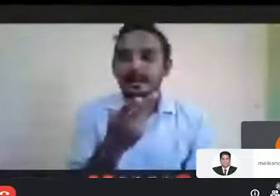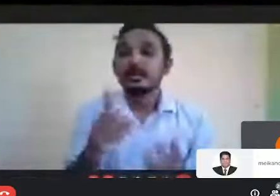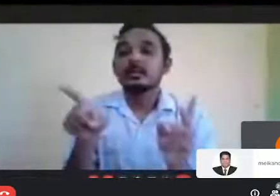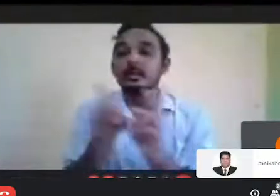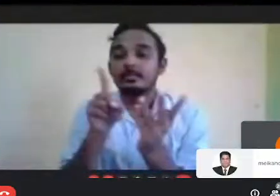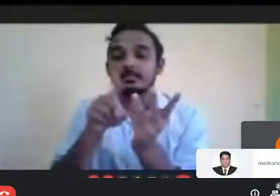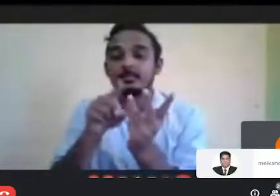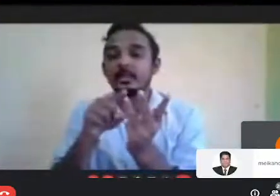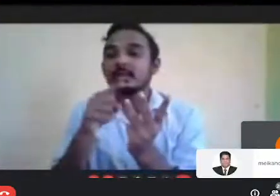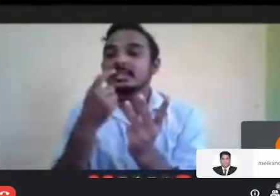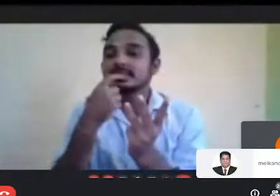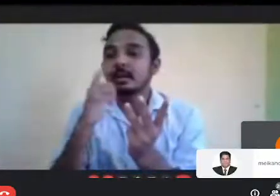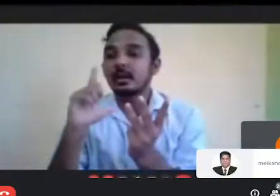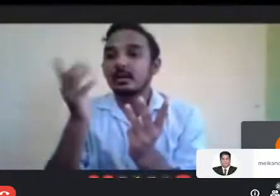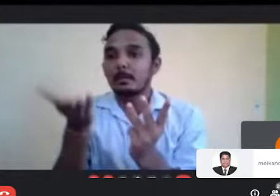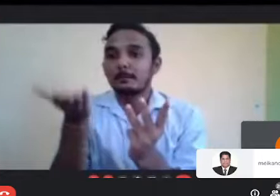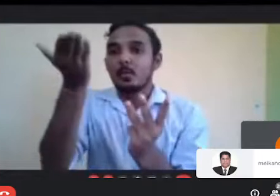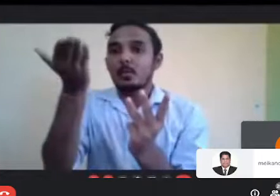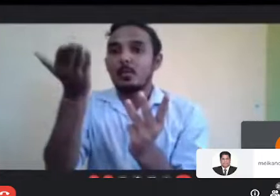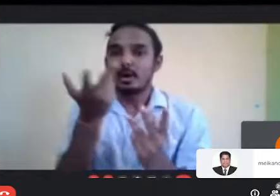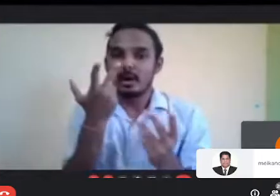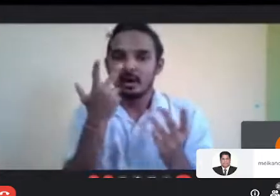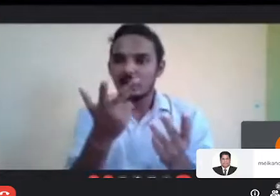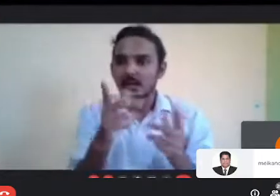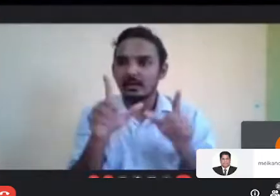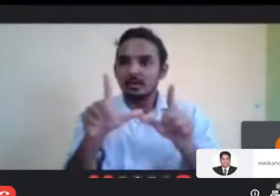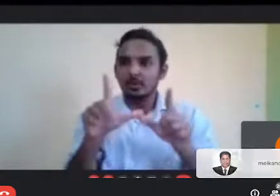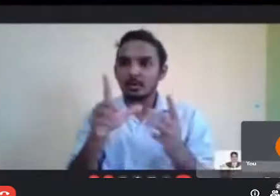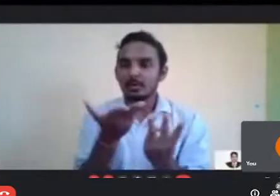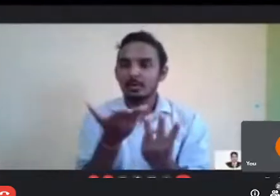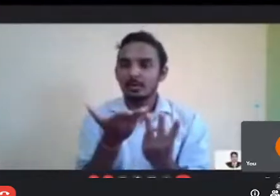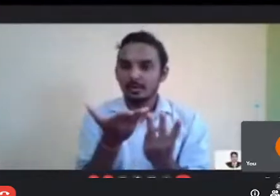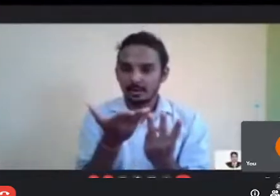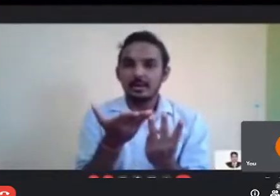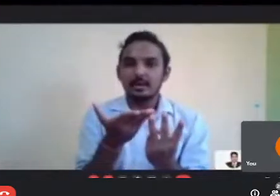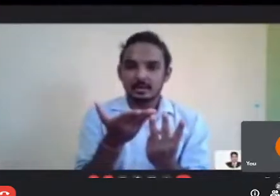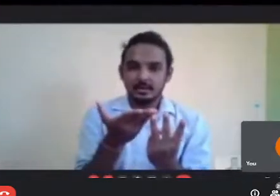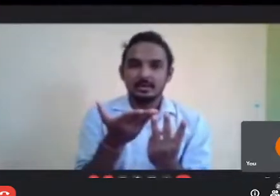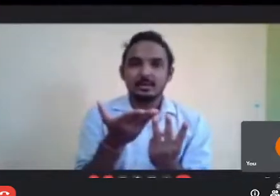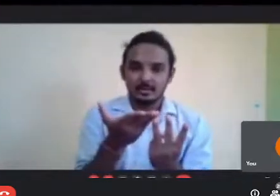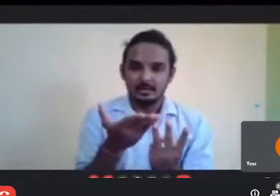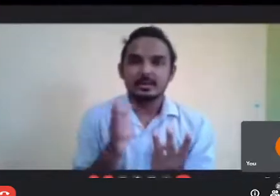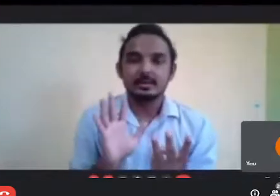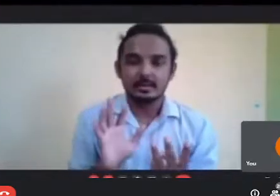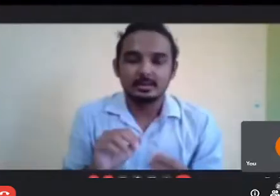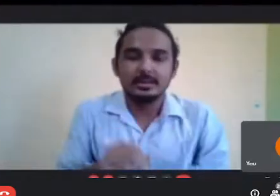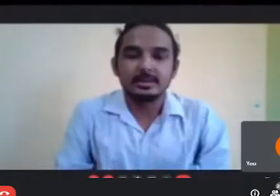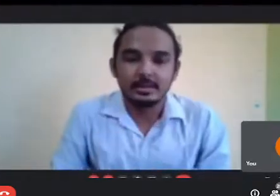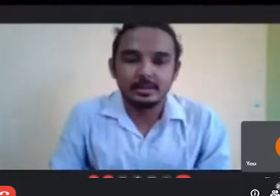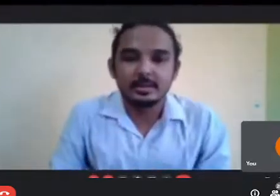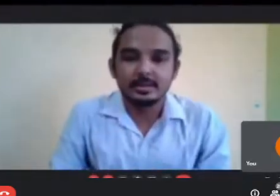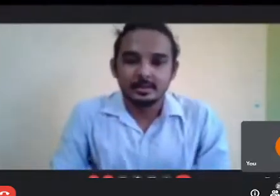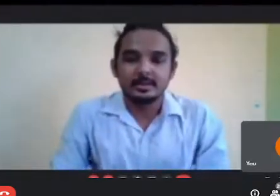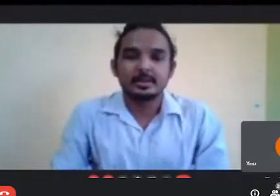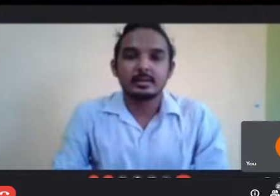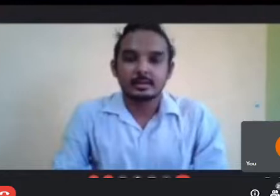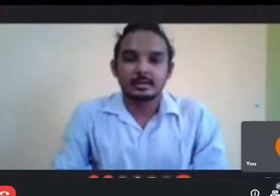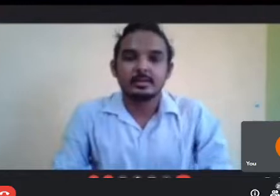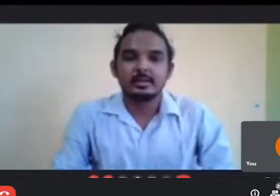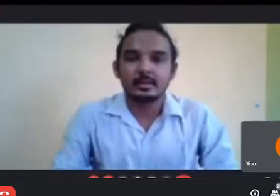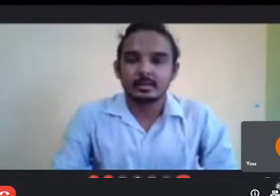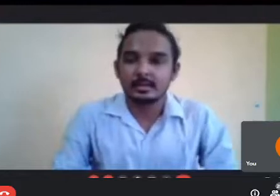understood what was supposed to be done. They learned from their peers. So the involvement, there is valid proof that the involvement is